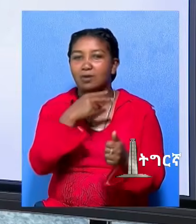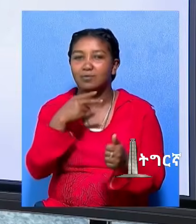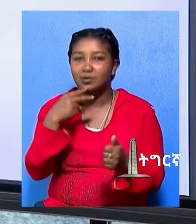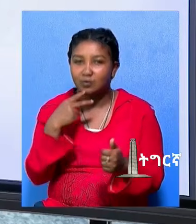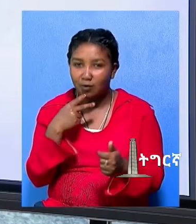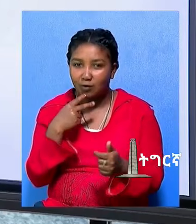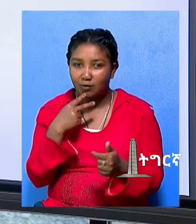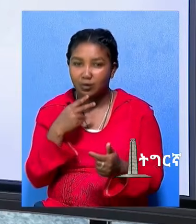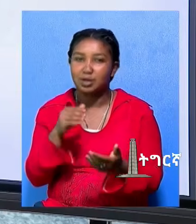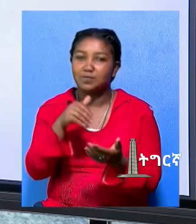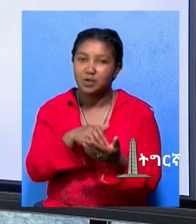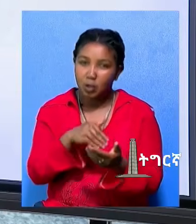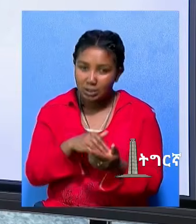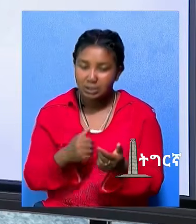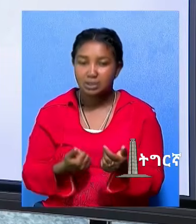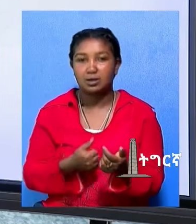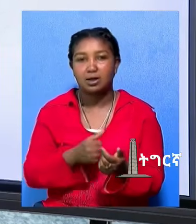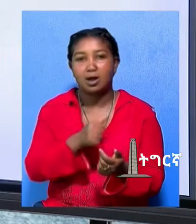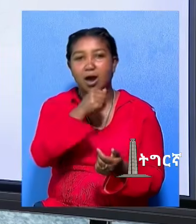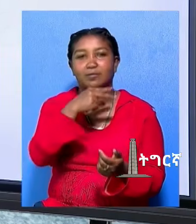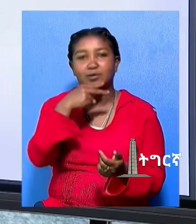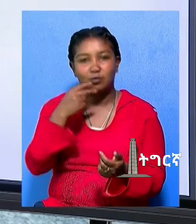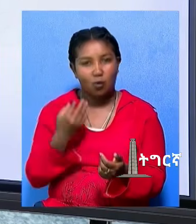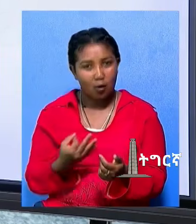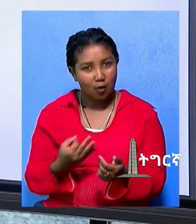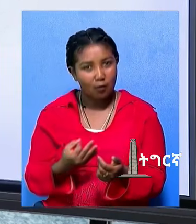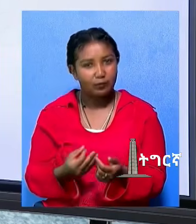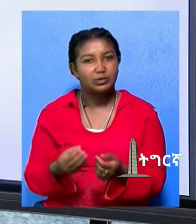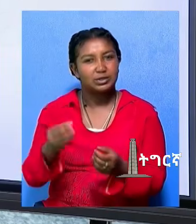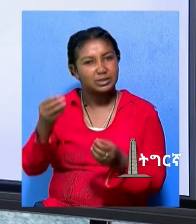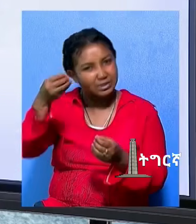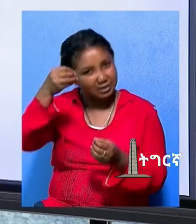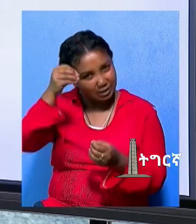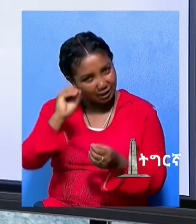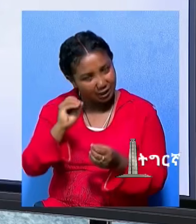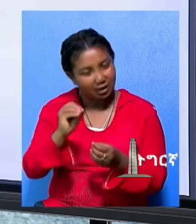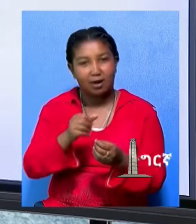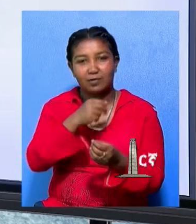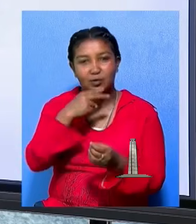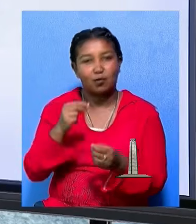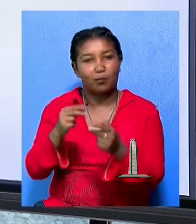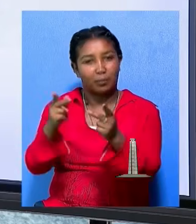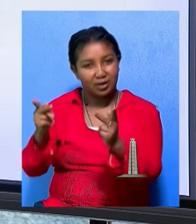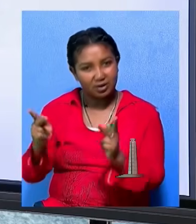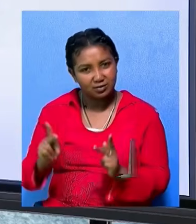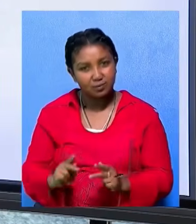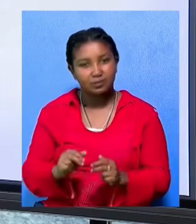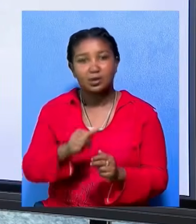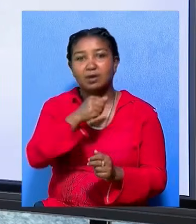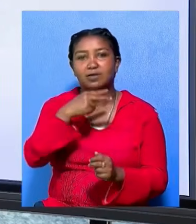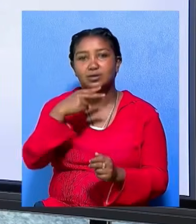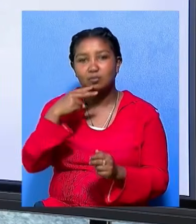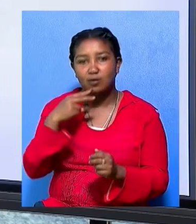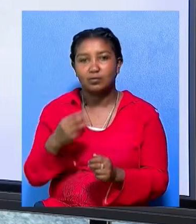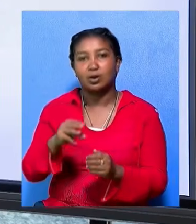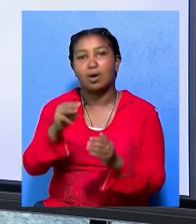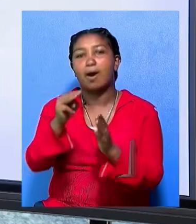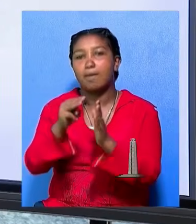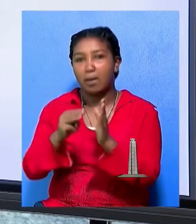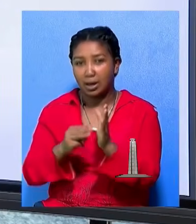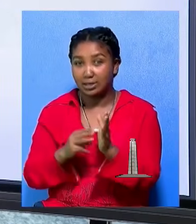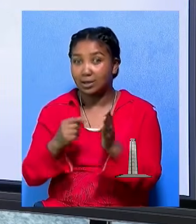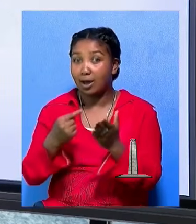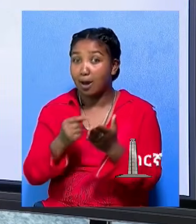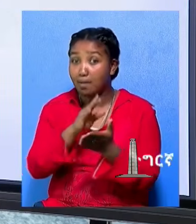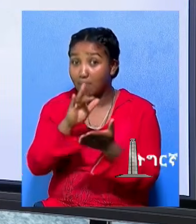of frequency, adverbs of degree, adverbs of place, and adverbs of manner.